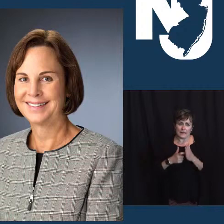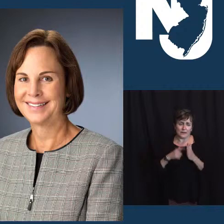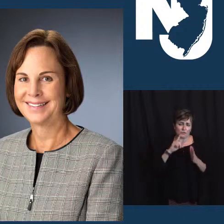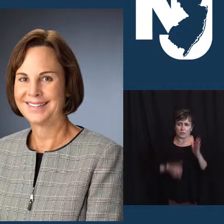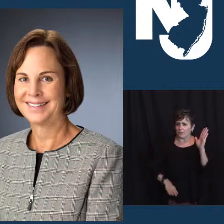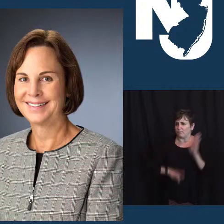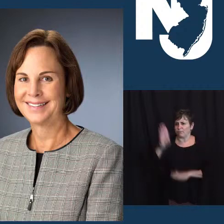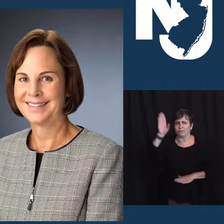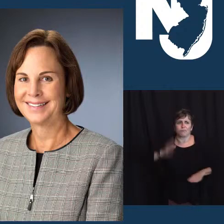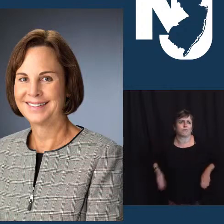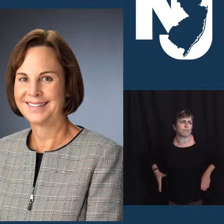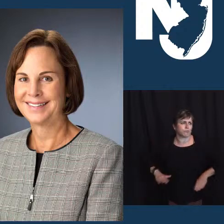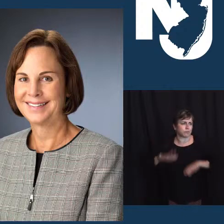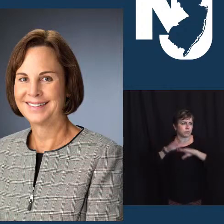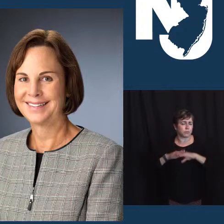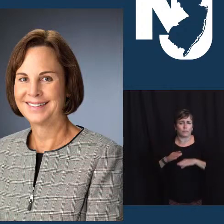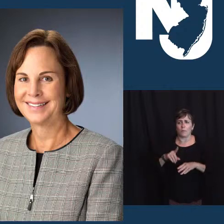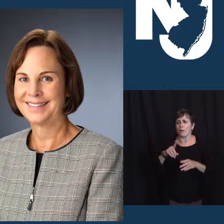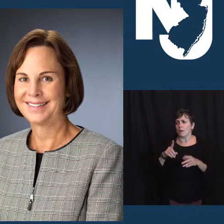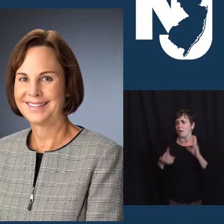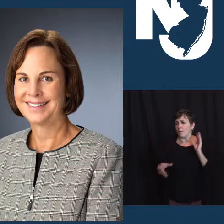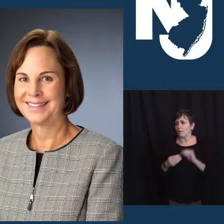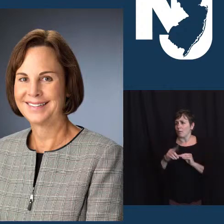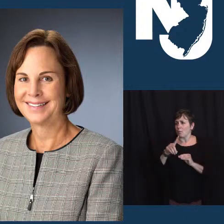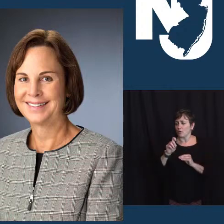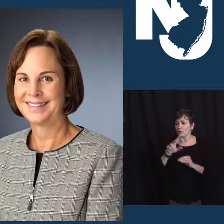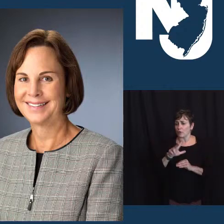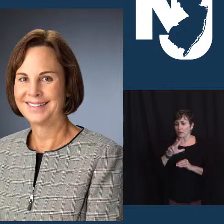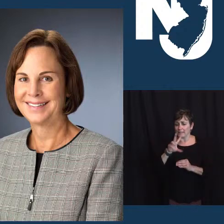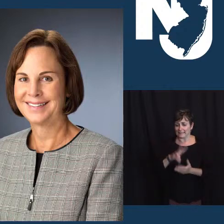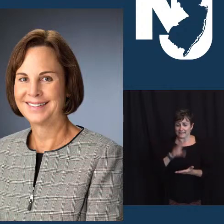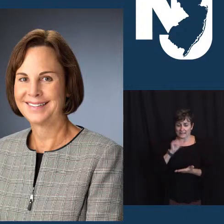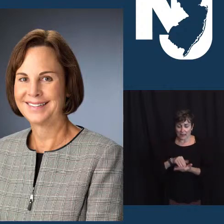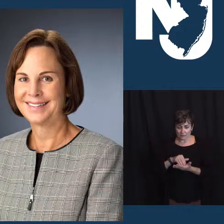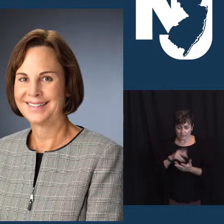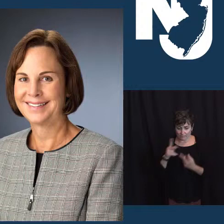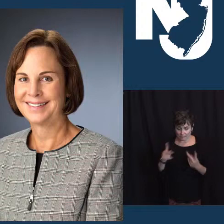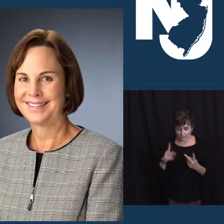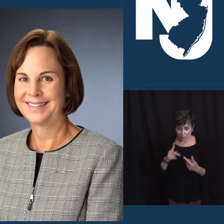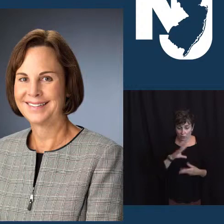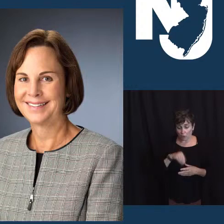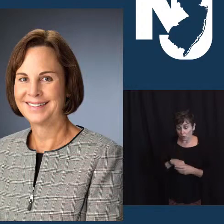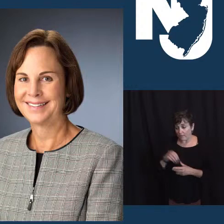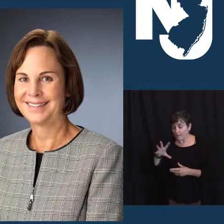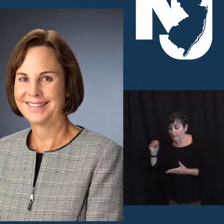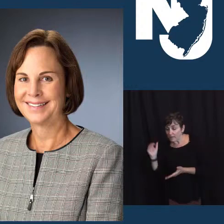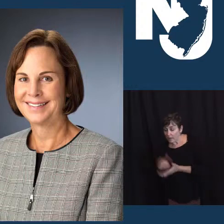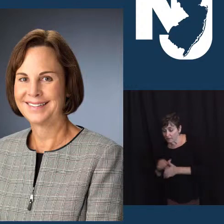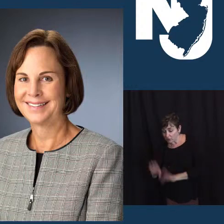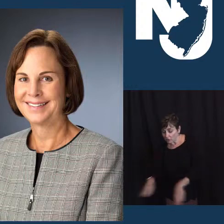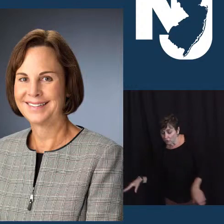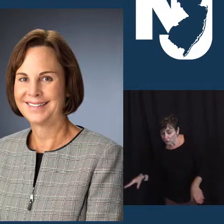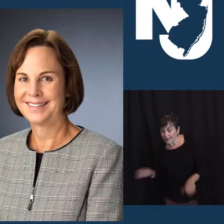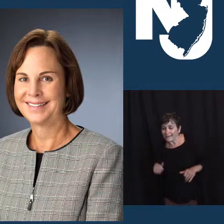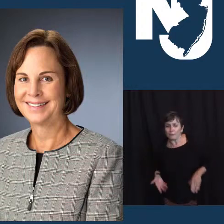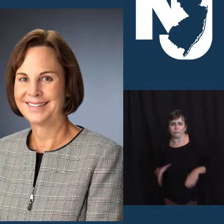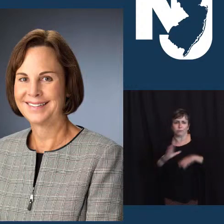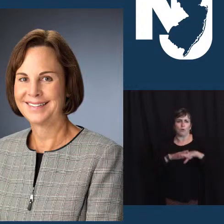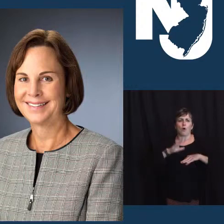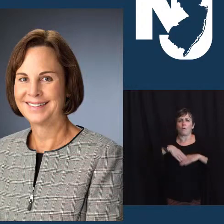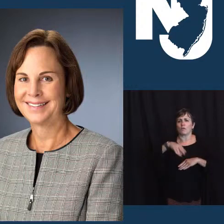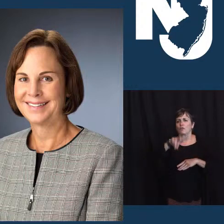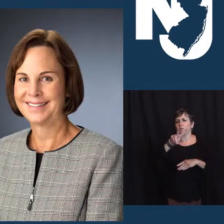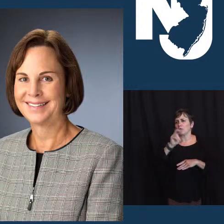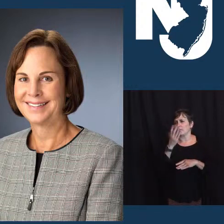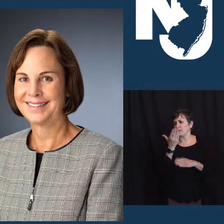from 136,000 individuals, including 50,000 children, up to more than 215,000 residents